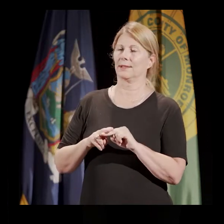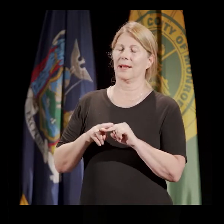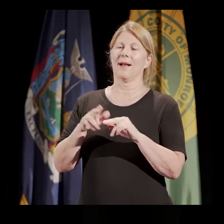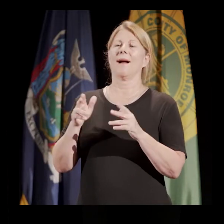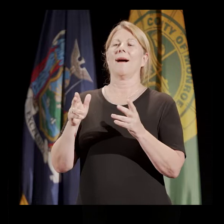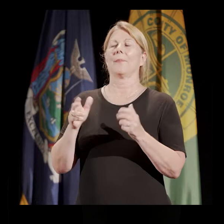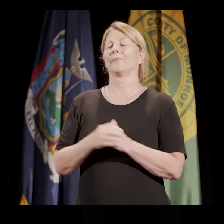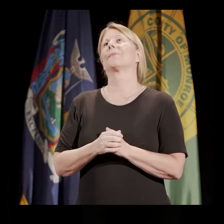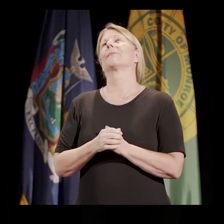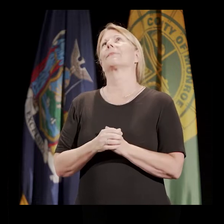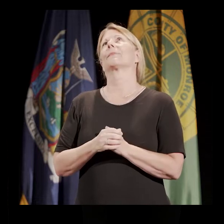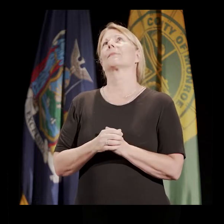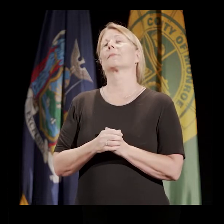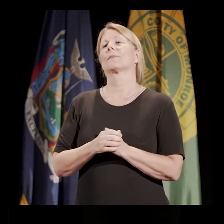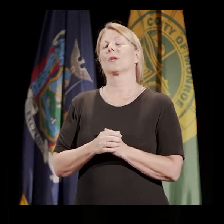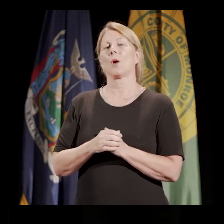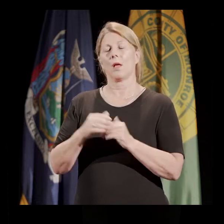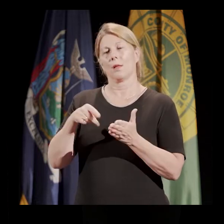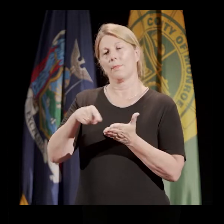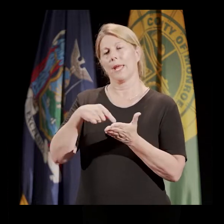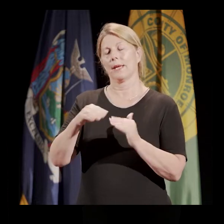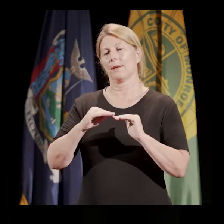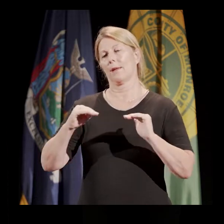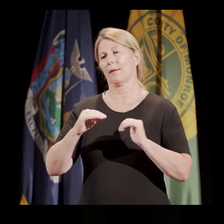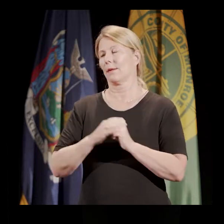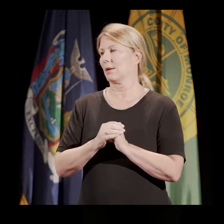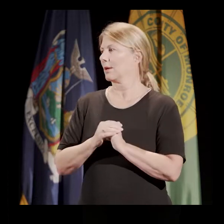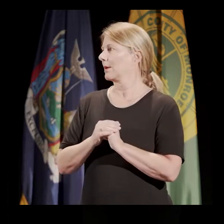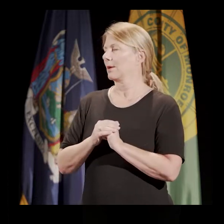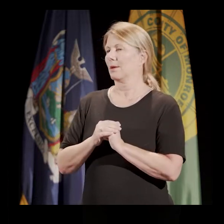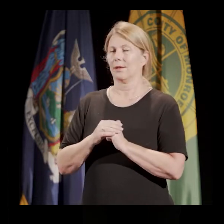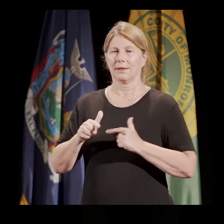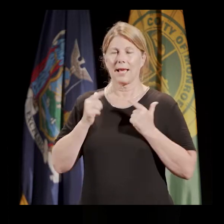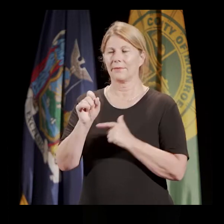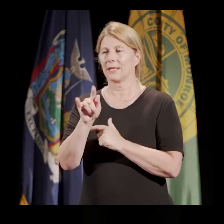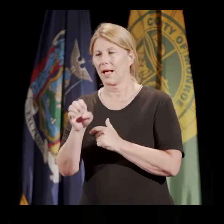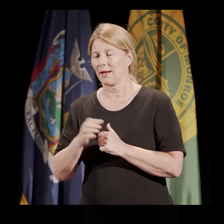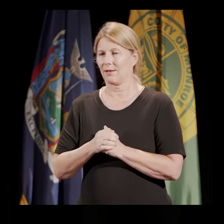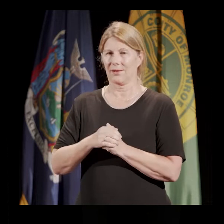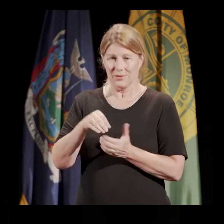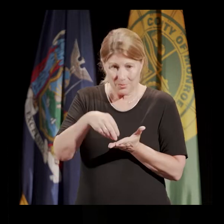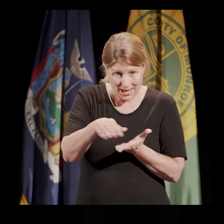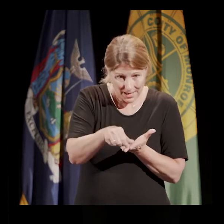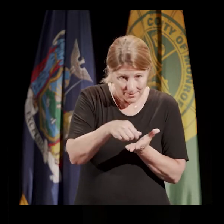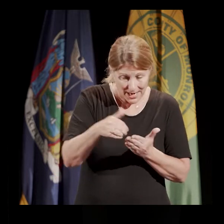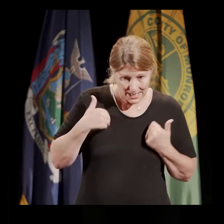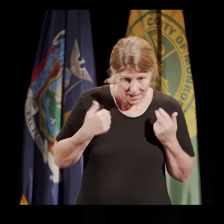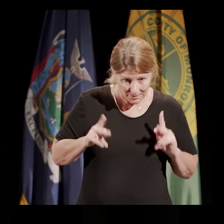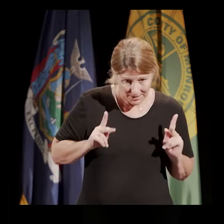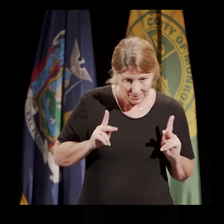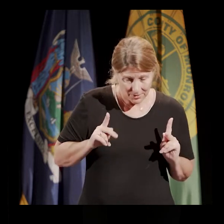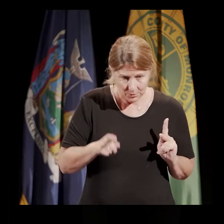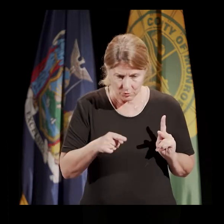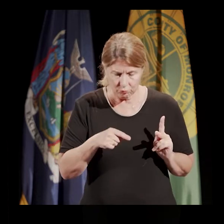program, and we've increased the pay scale for entry-level seasonal jobs like lifeguards and recreation aid to pay young people who fill them a